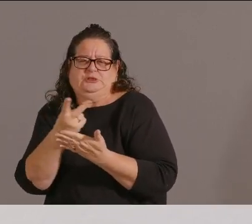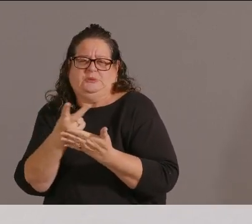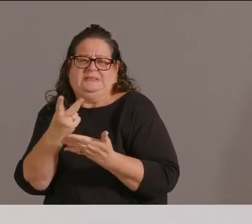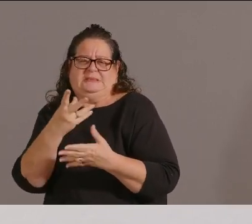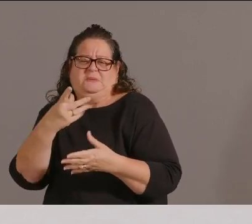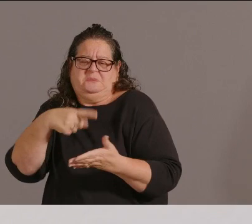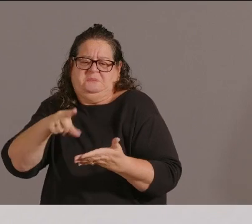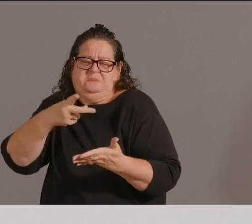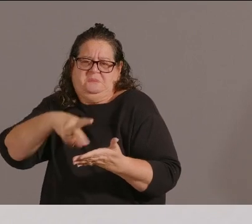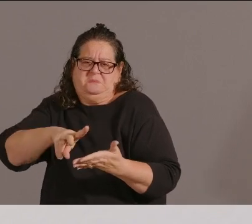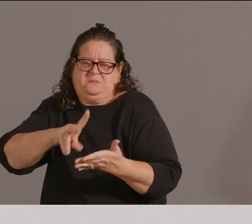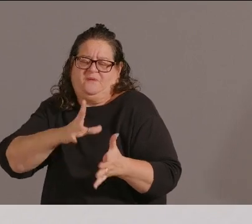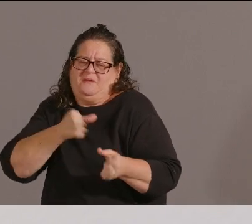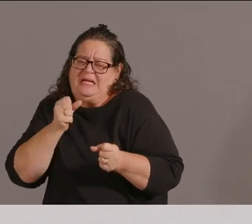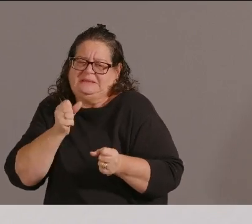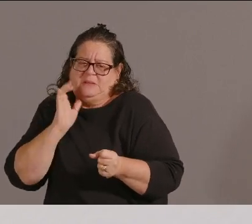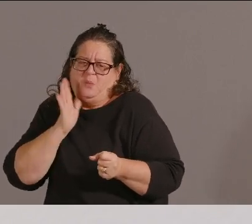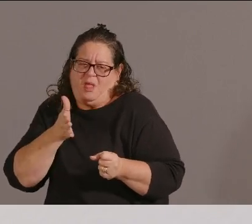Okay. Yeah.